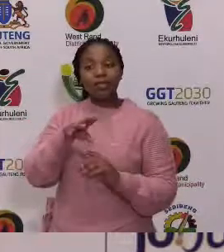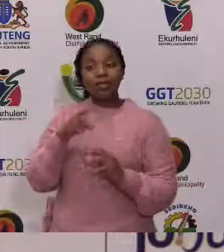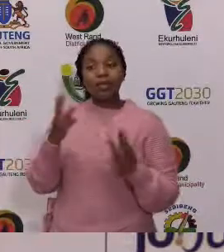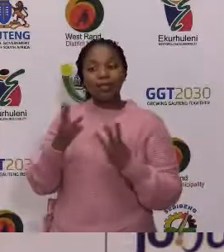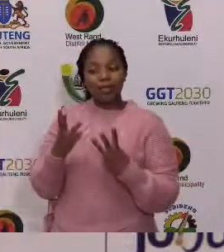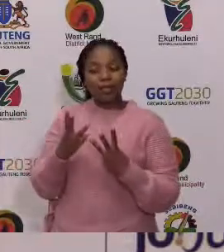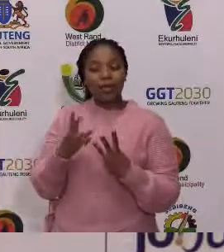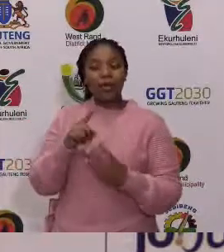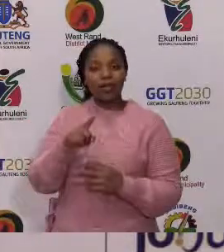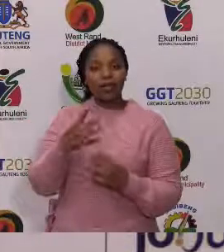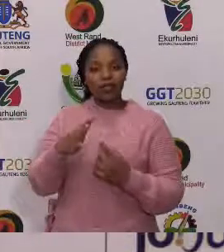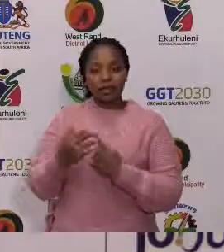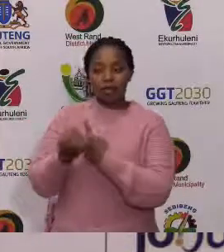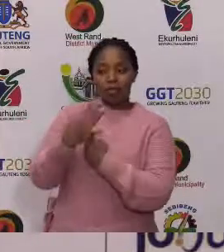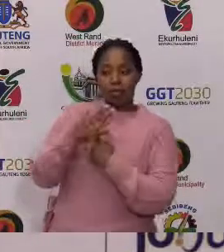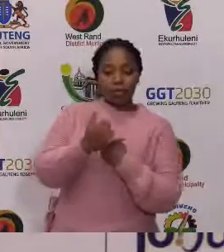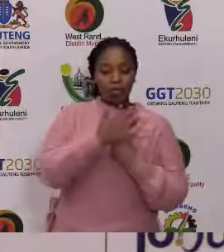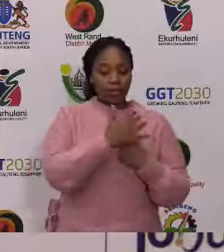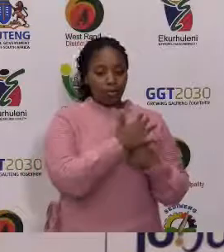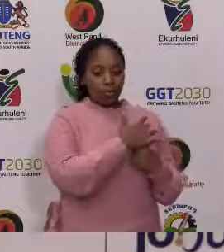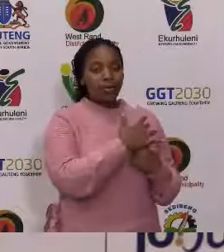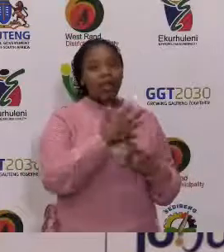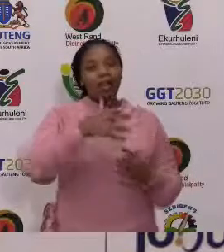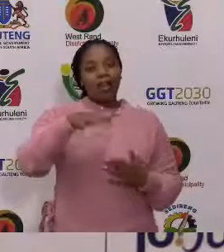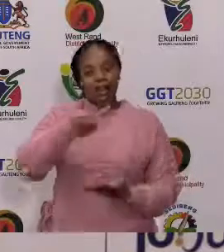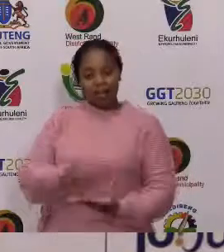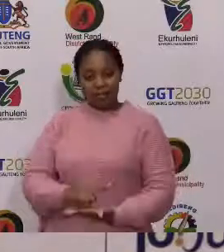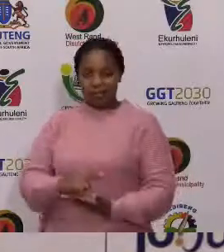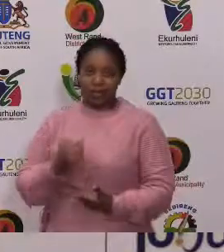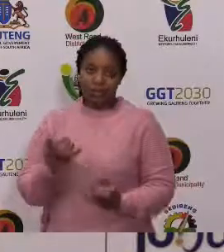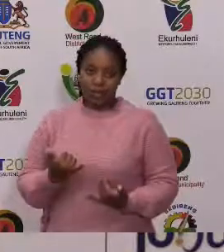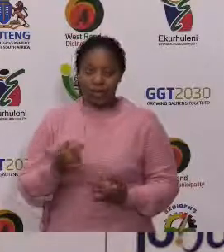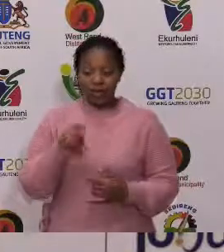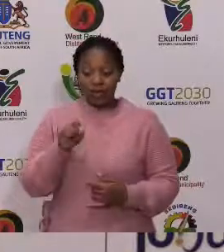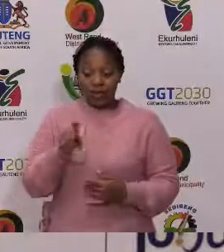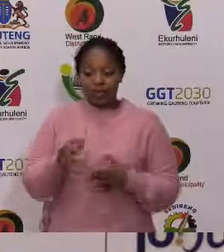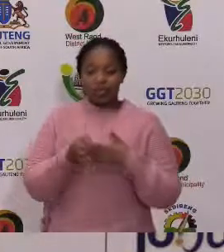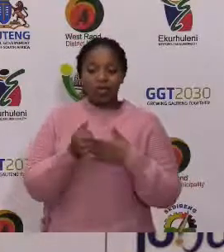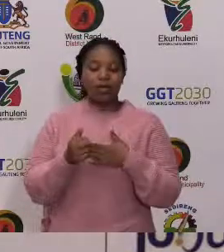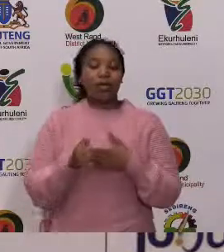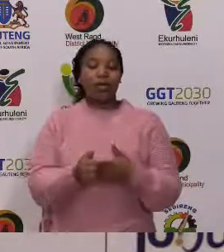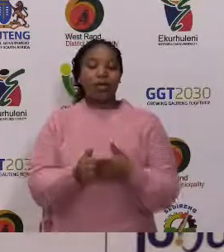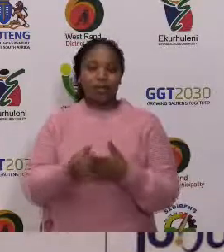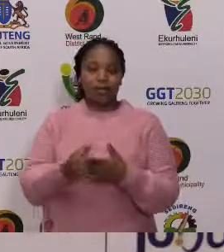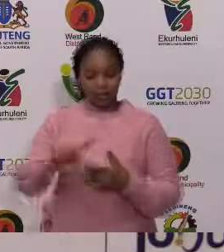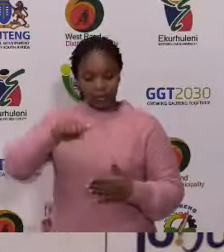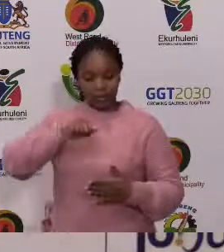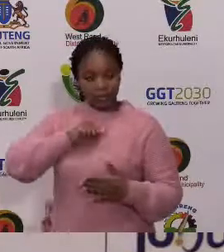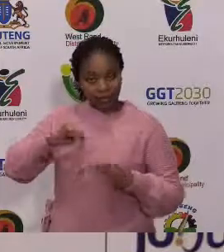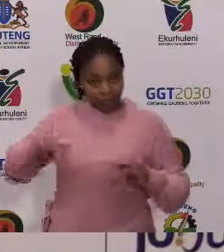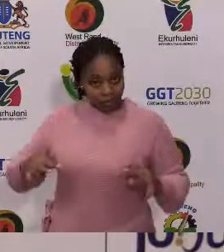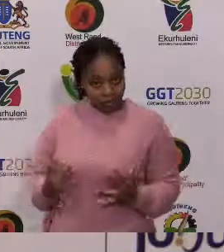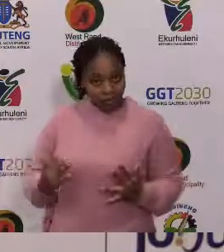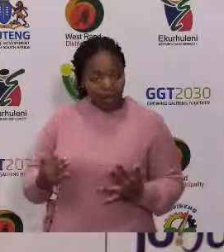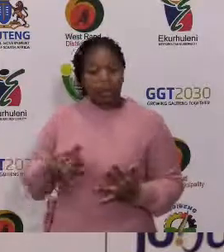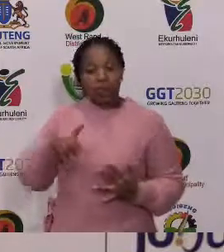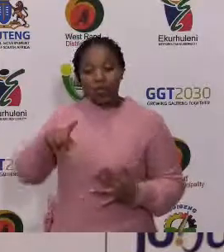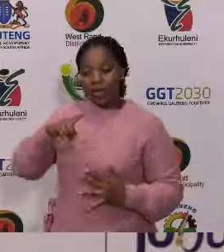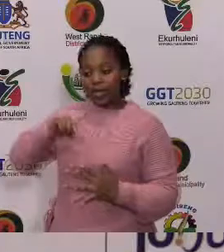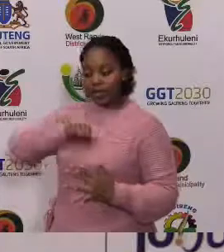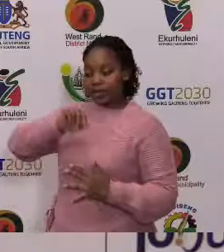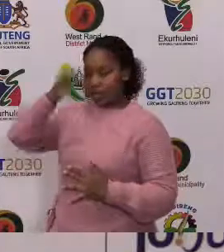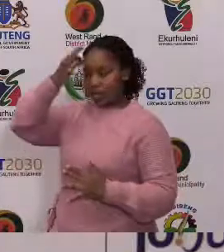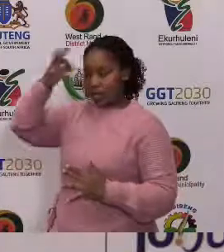who are infected in Tshwane is far less. So we are going to be guided also in our response